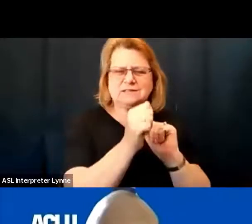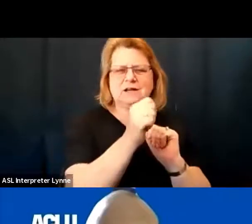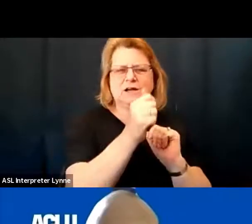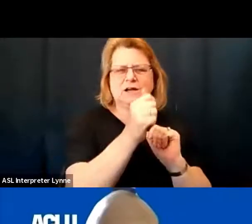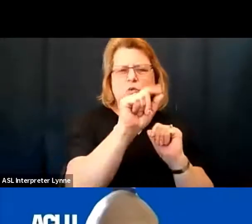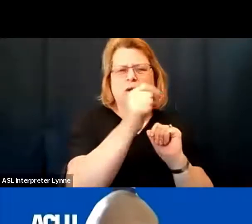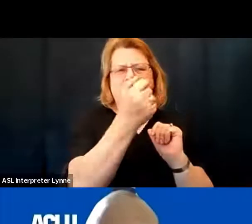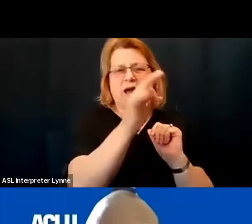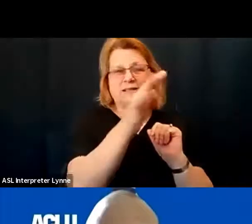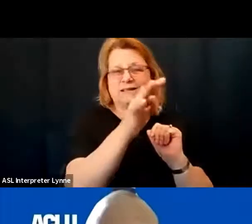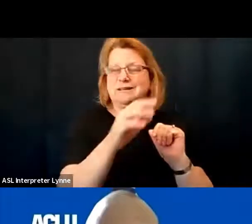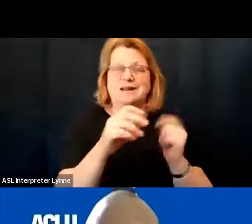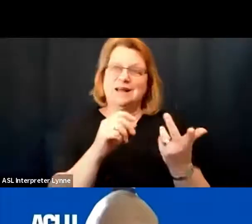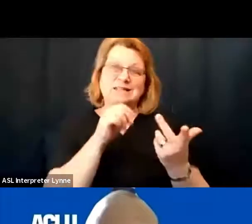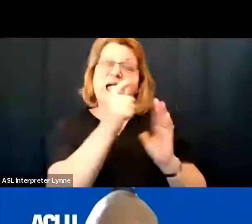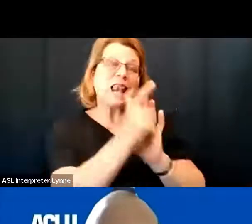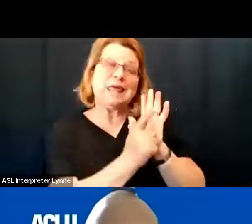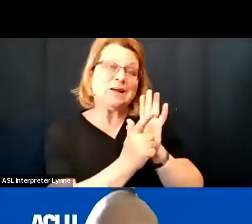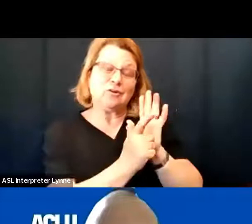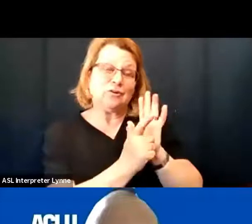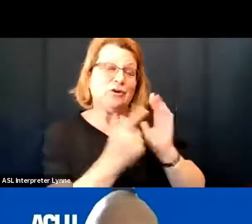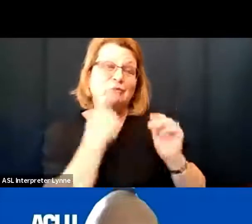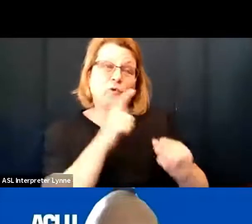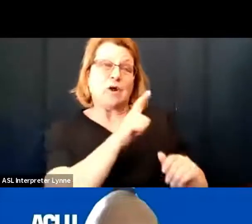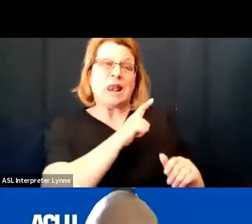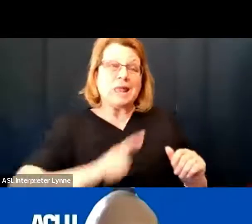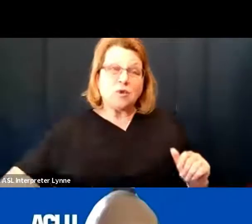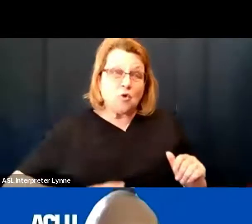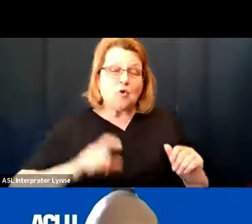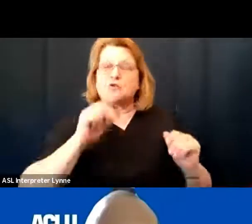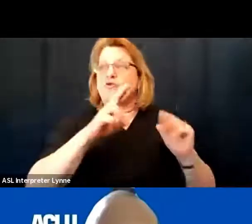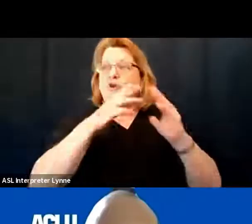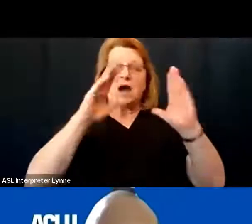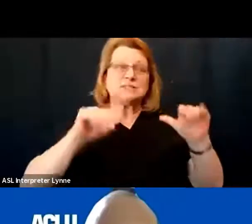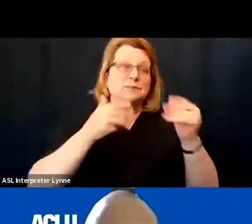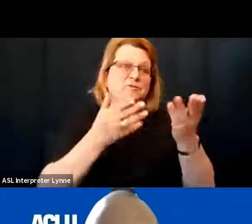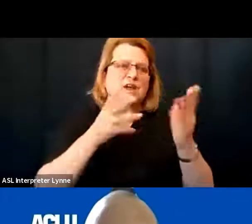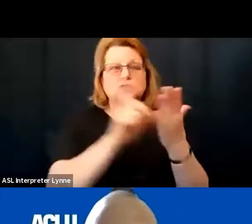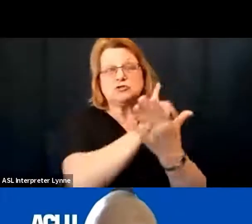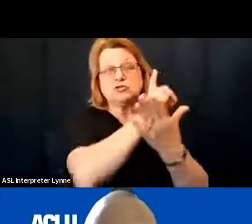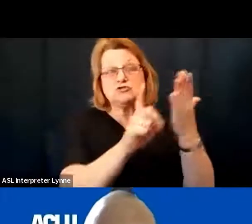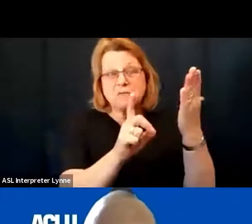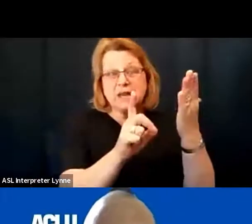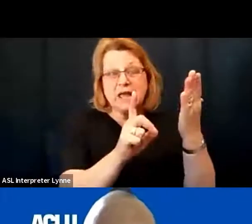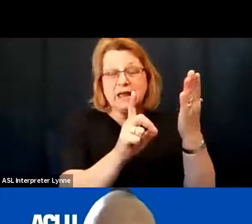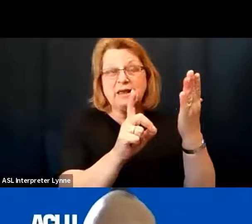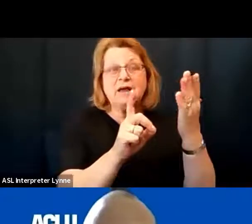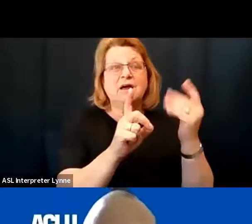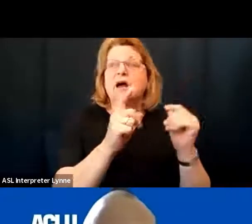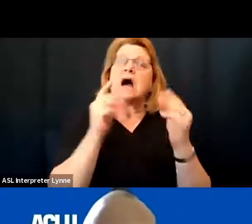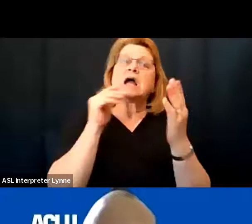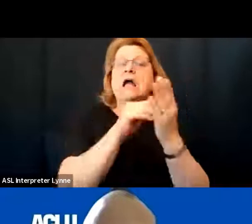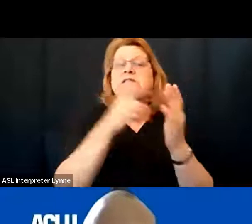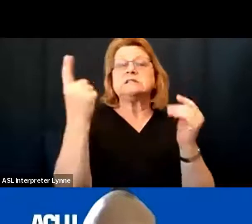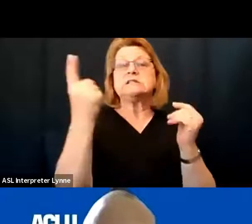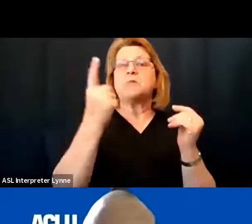a landlord or a housing provider to discriminate against a New Yorker for their lawful source of income, which can